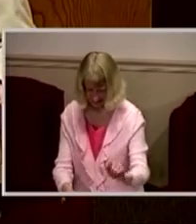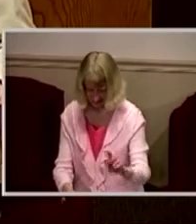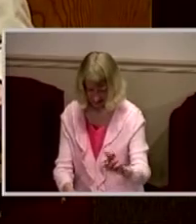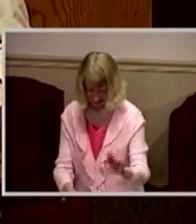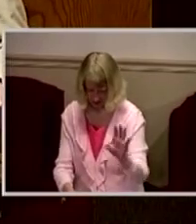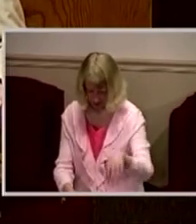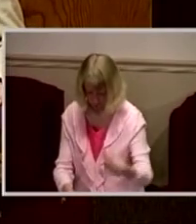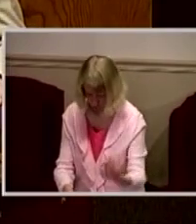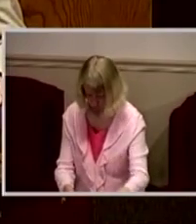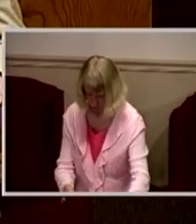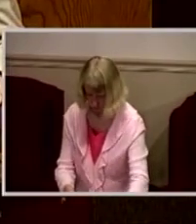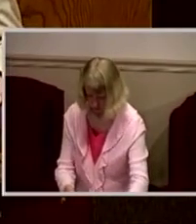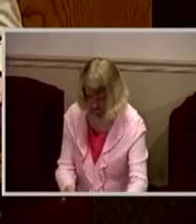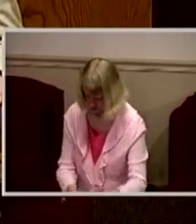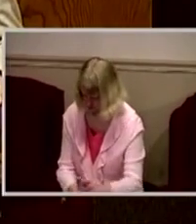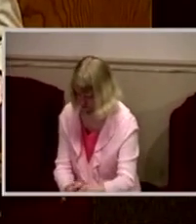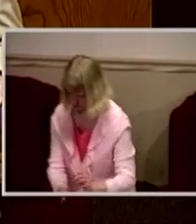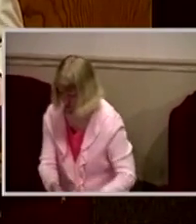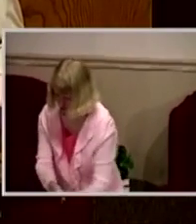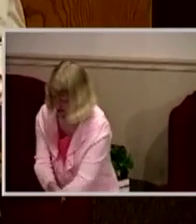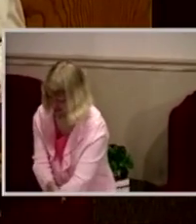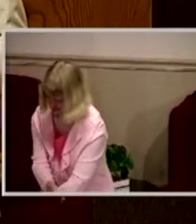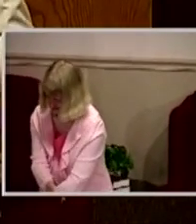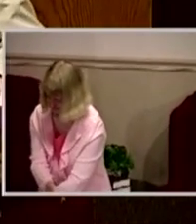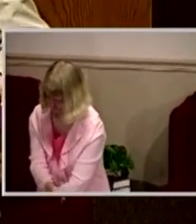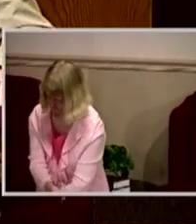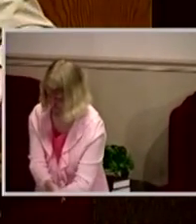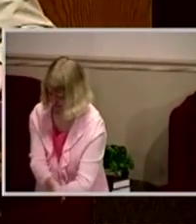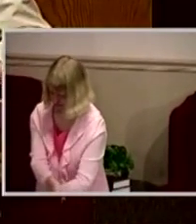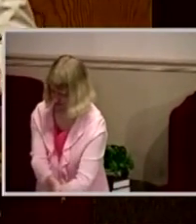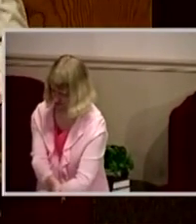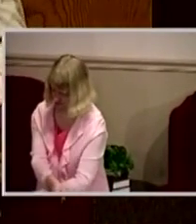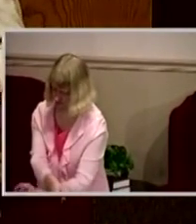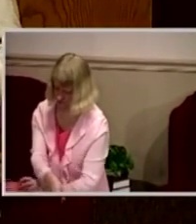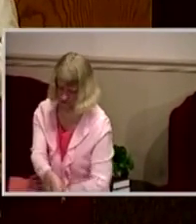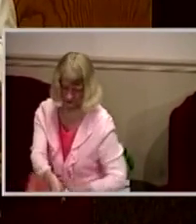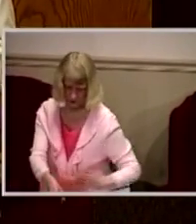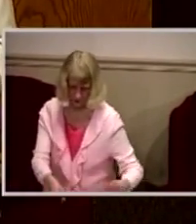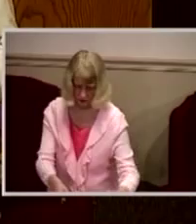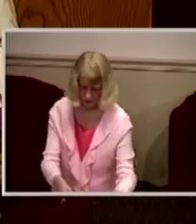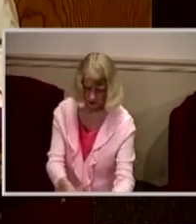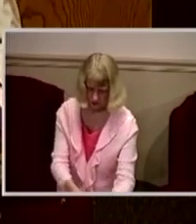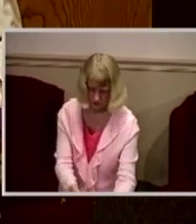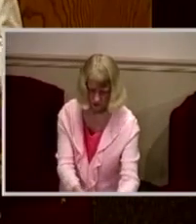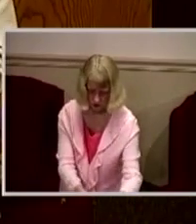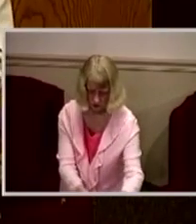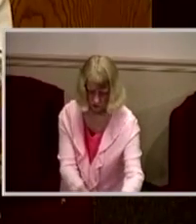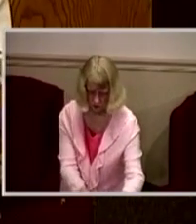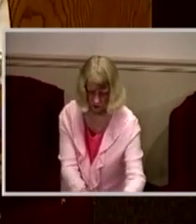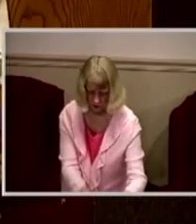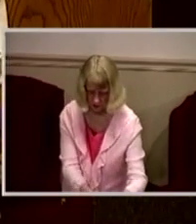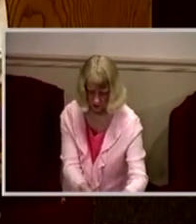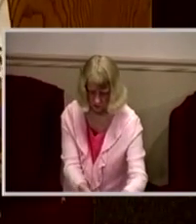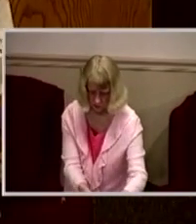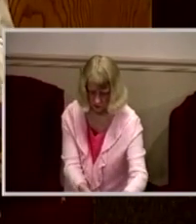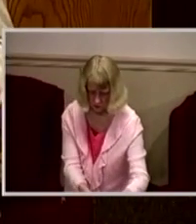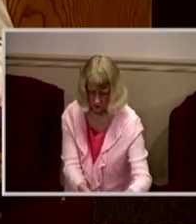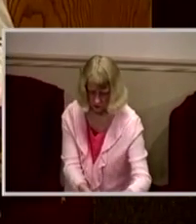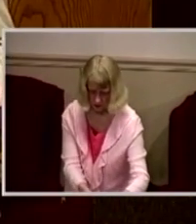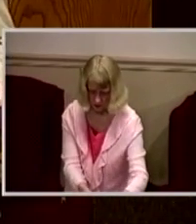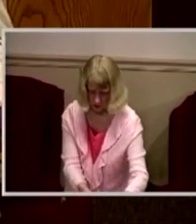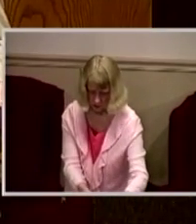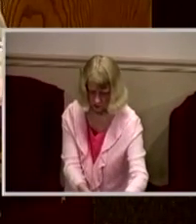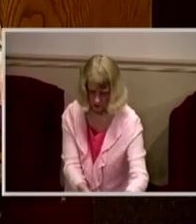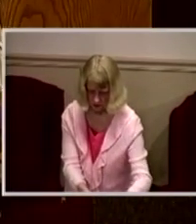2, 1 Corinthians 15, and then Ephesians, the second chapter. And